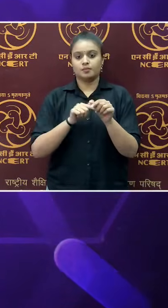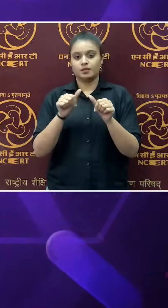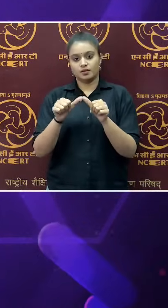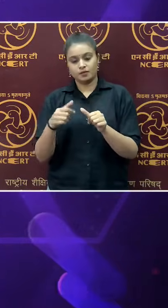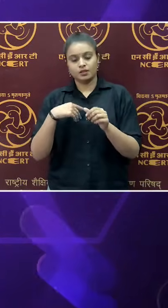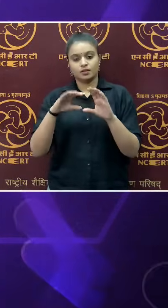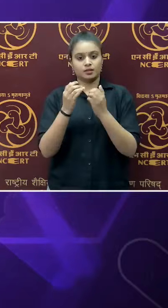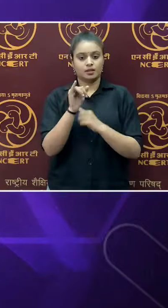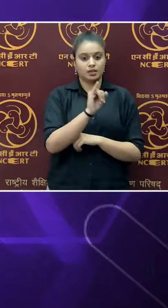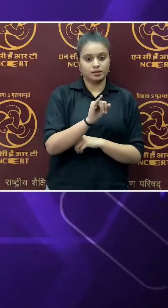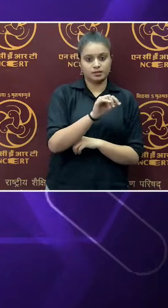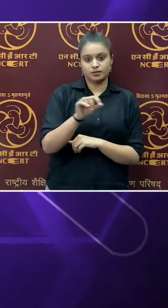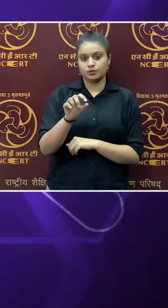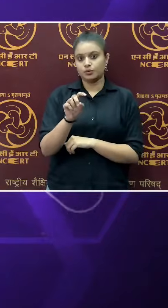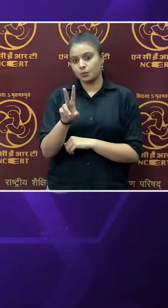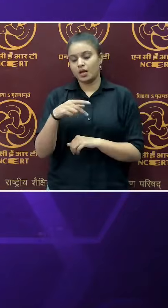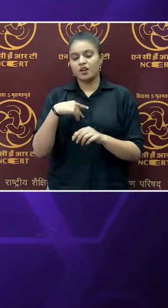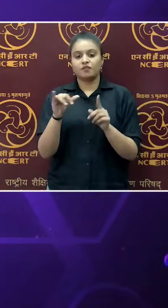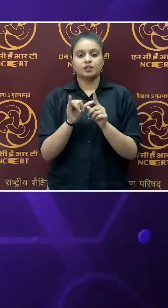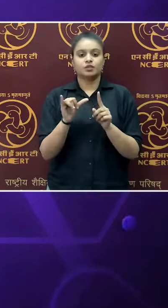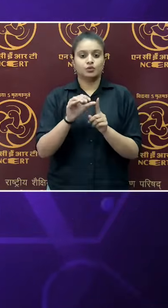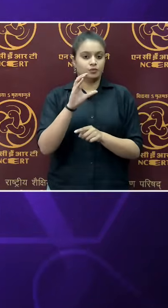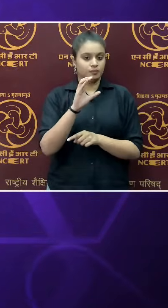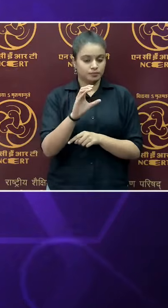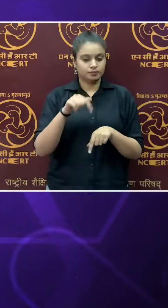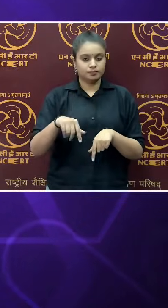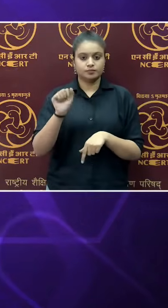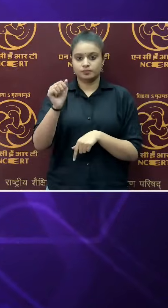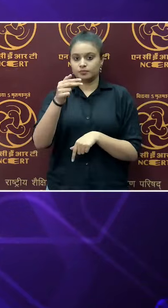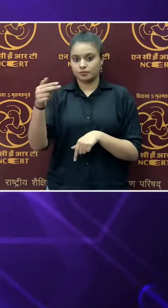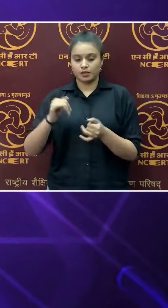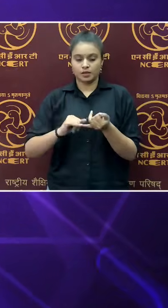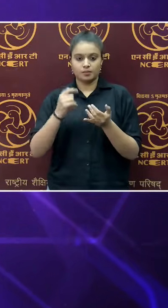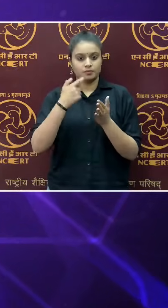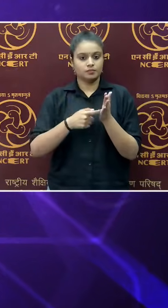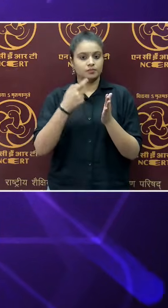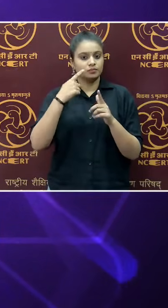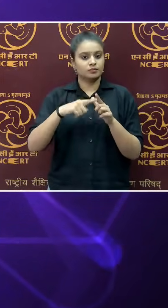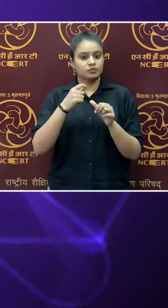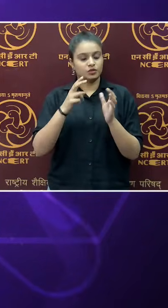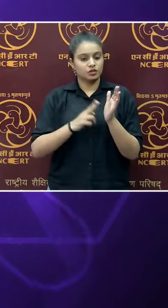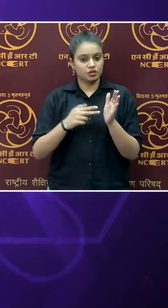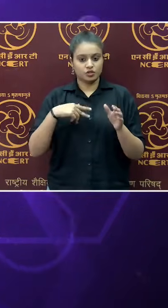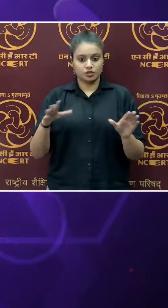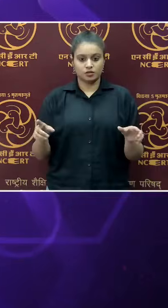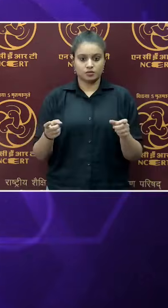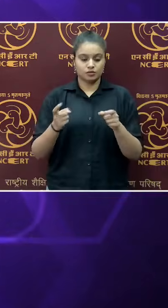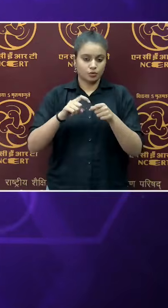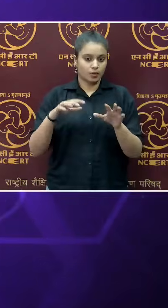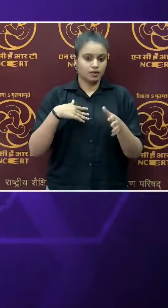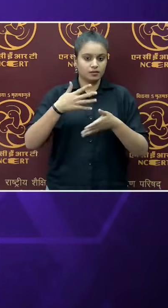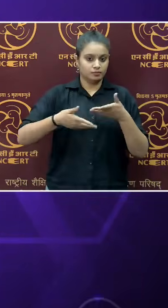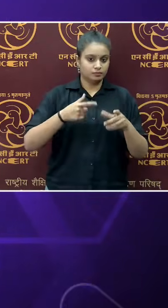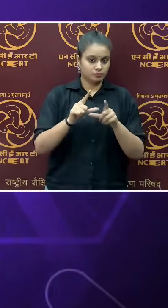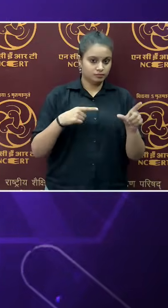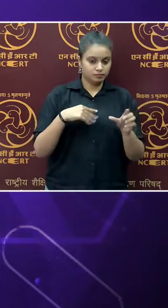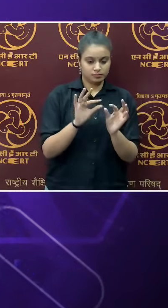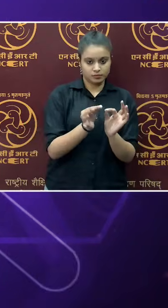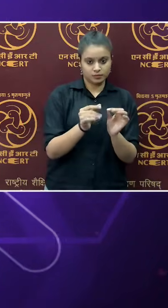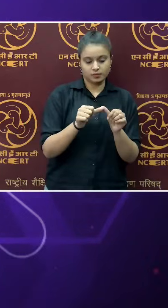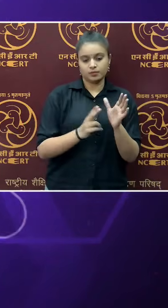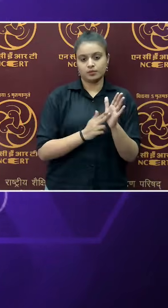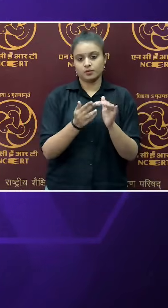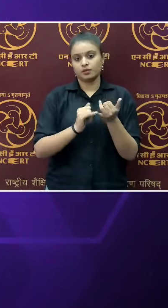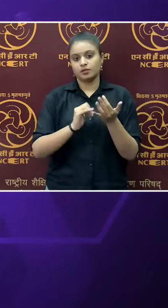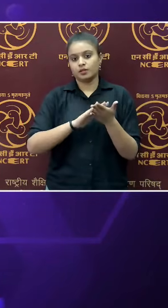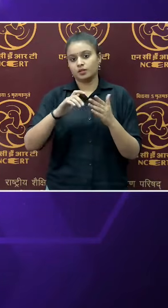class 6 to class 12 YouTube channels. My name is Srijan Rajput. Here we are joined by sign language interpreter Anushka